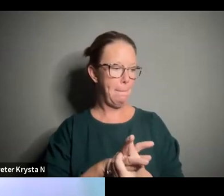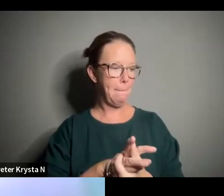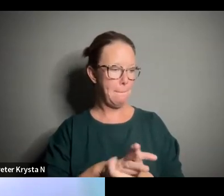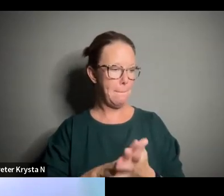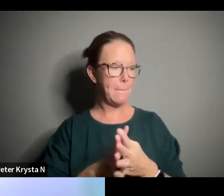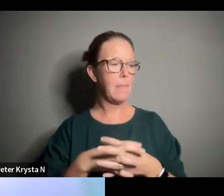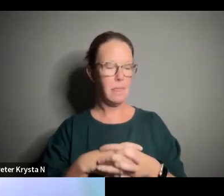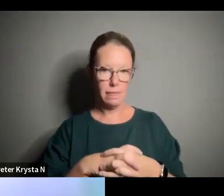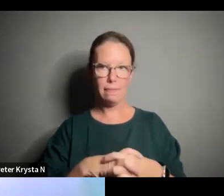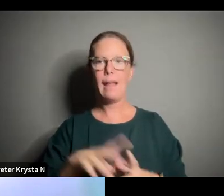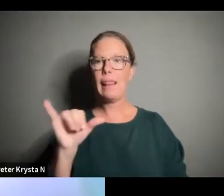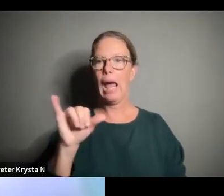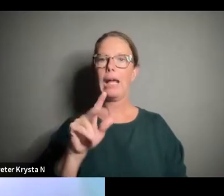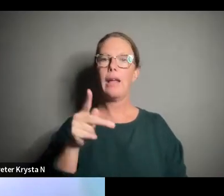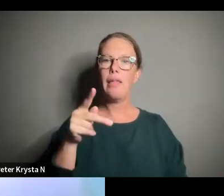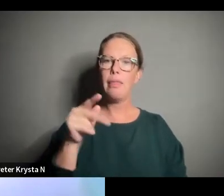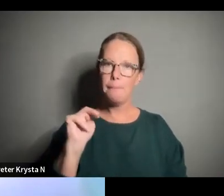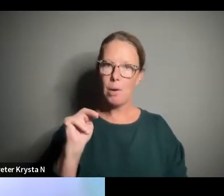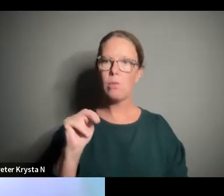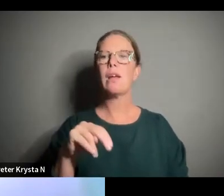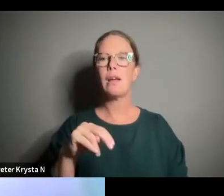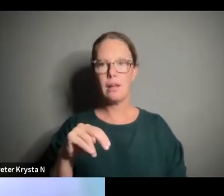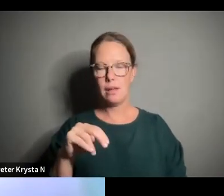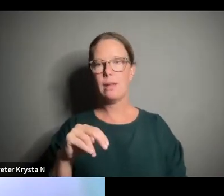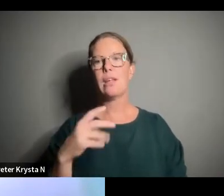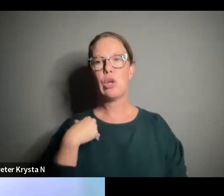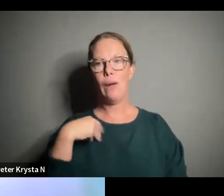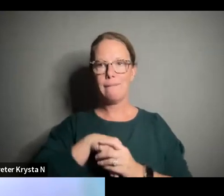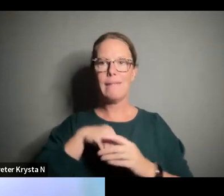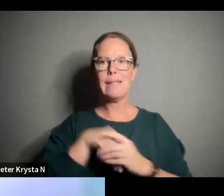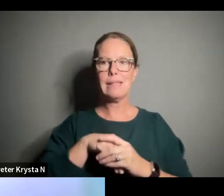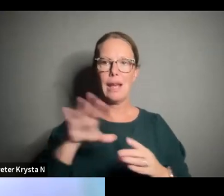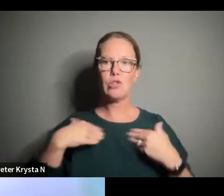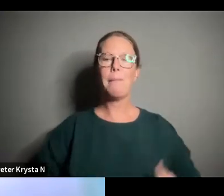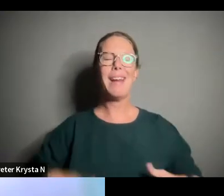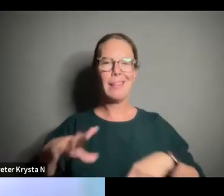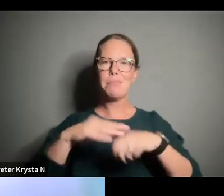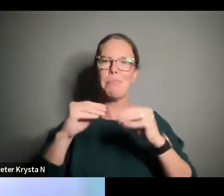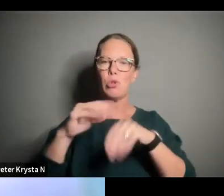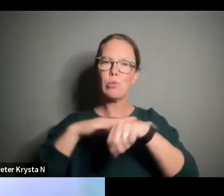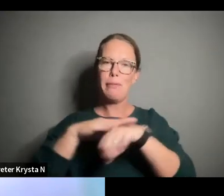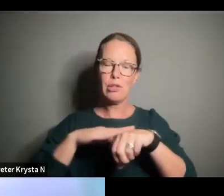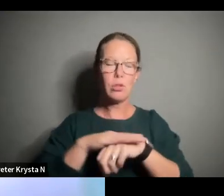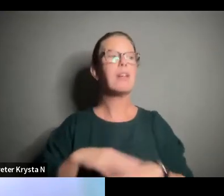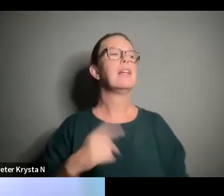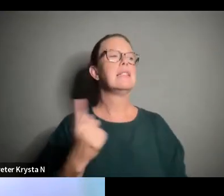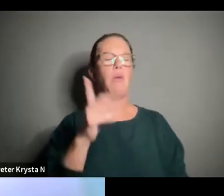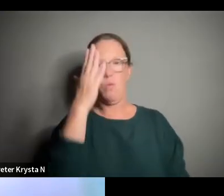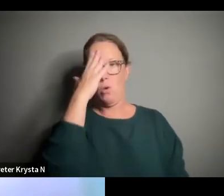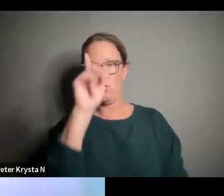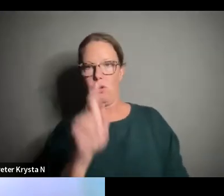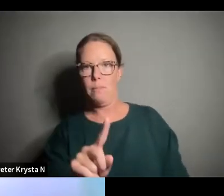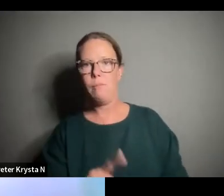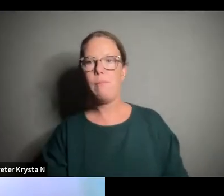the pneumonia, which is inside your body. This is more superficial, so that's good. Somebody was wanting to know, they're